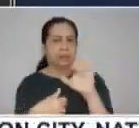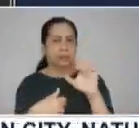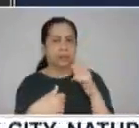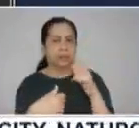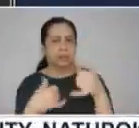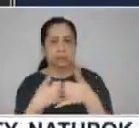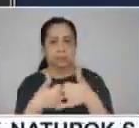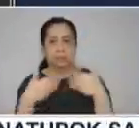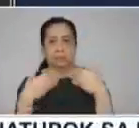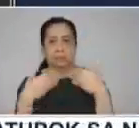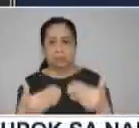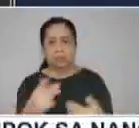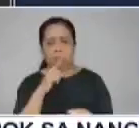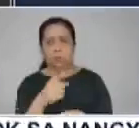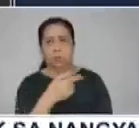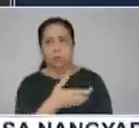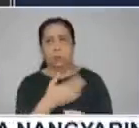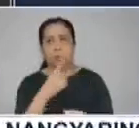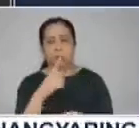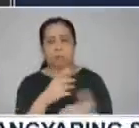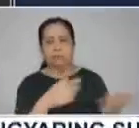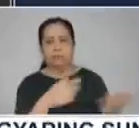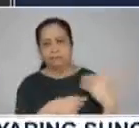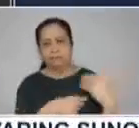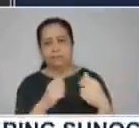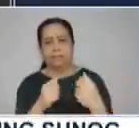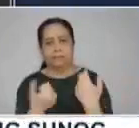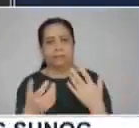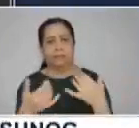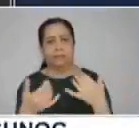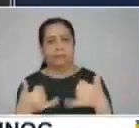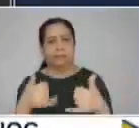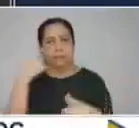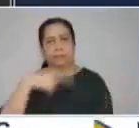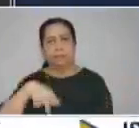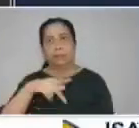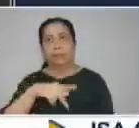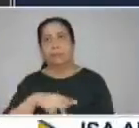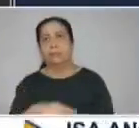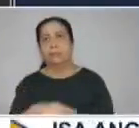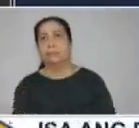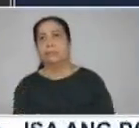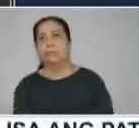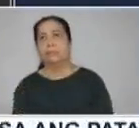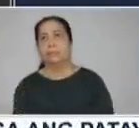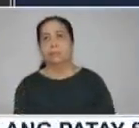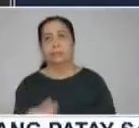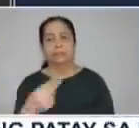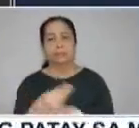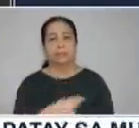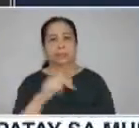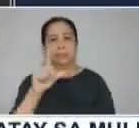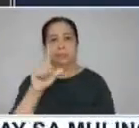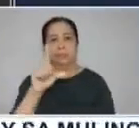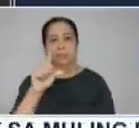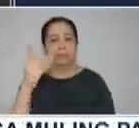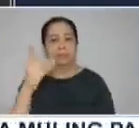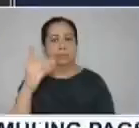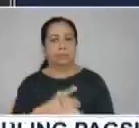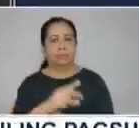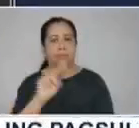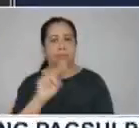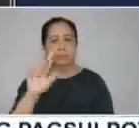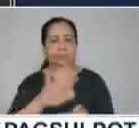we get in touch with them as early para all the intentions will be out and then we'll see. We are hopeful naman